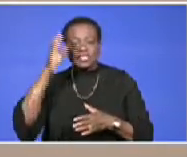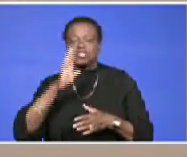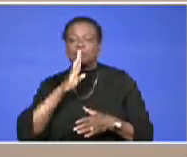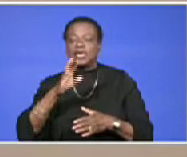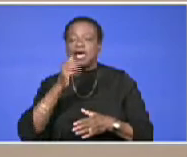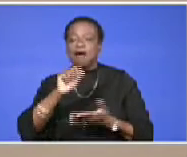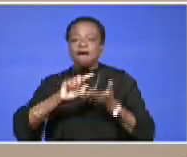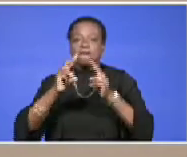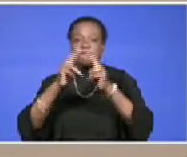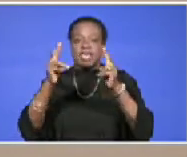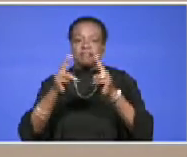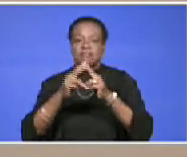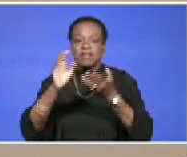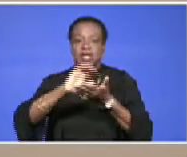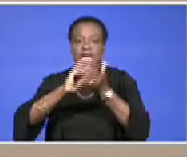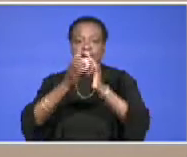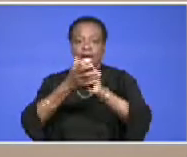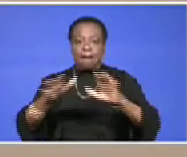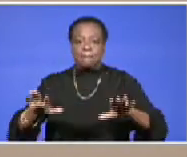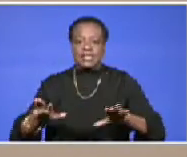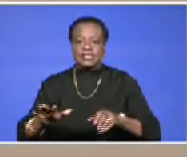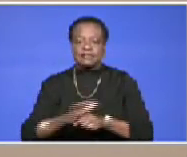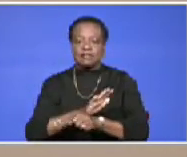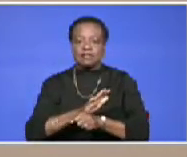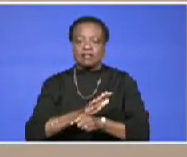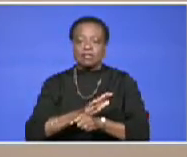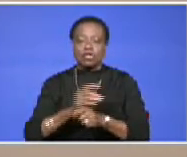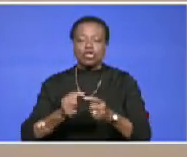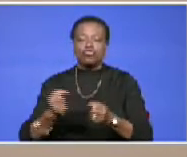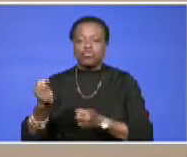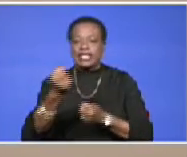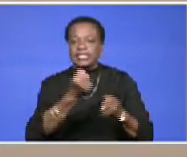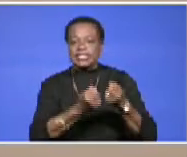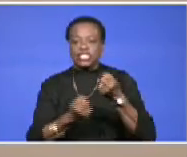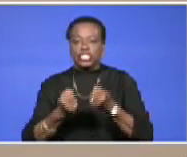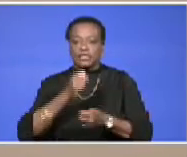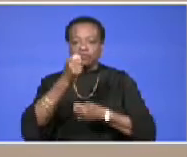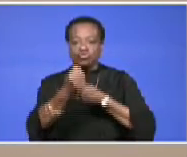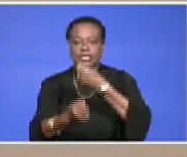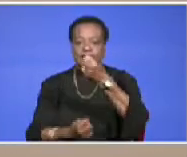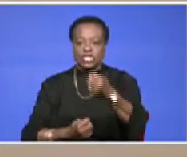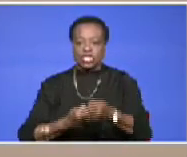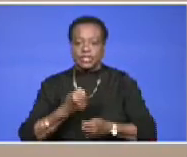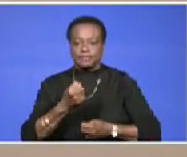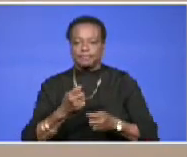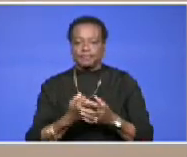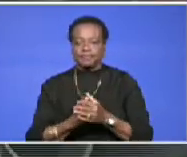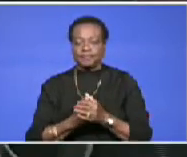peaceful transition of the interests of the workers.